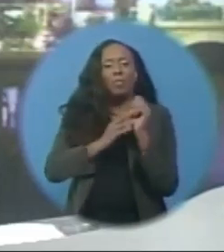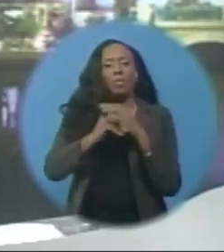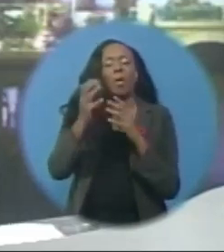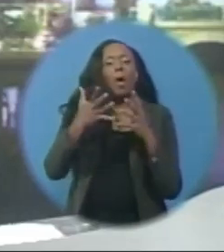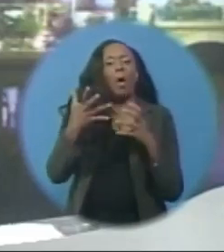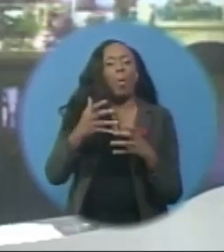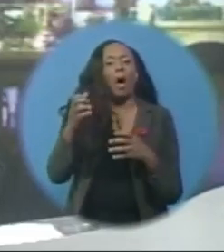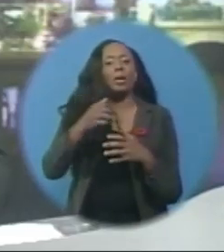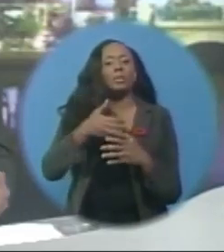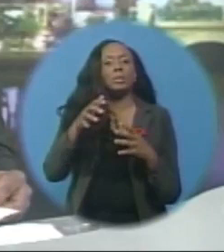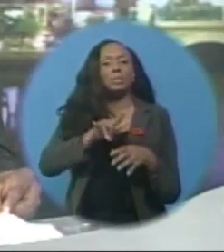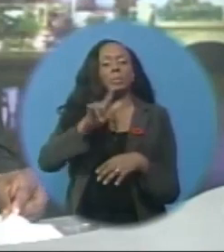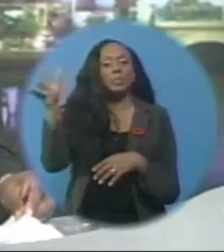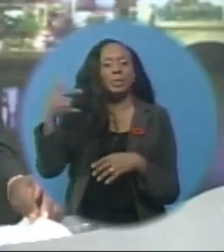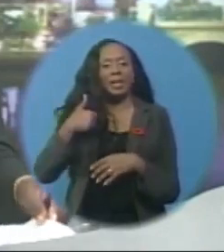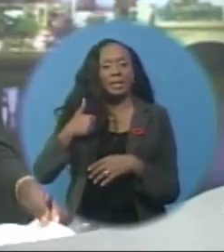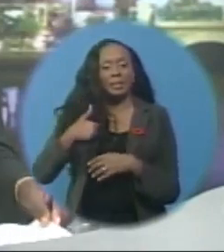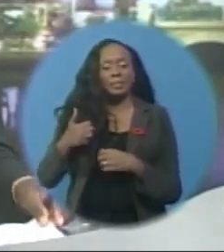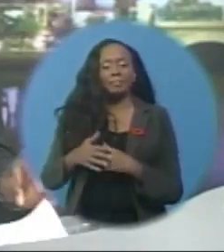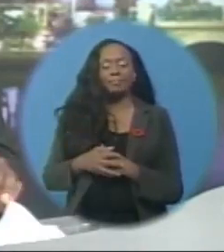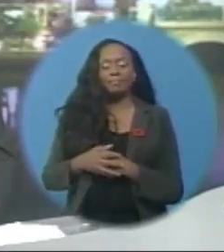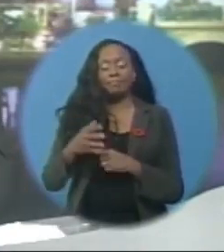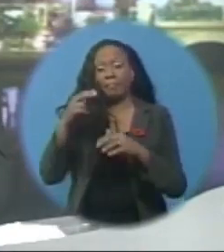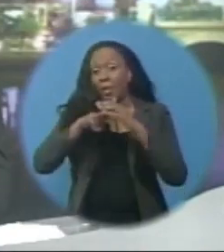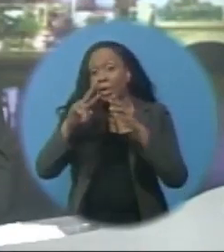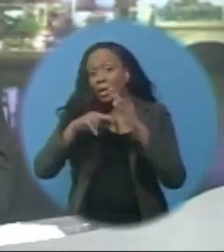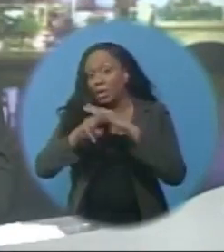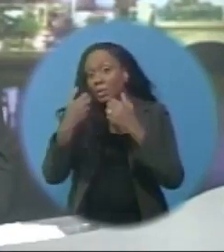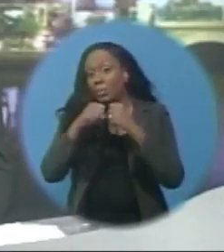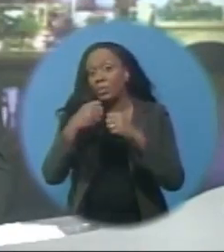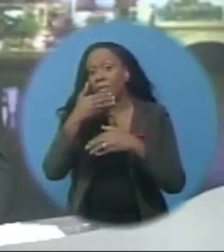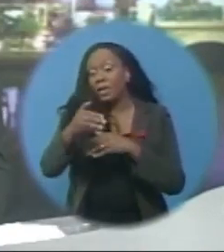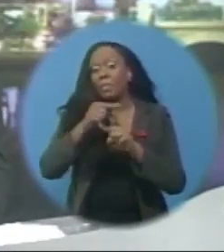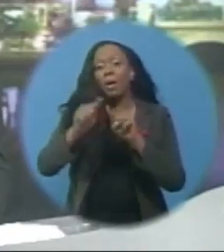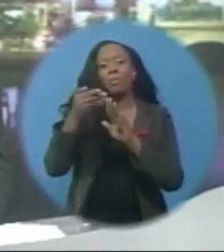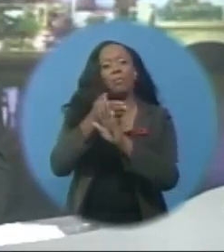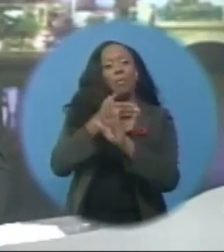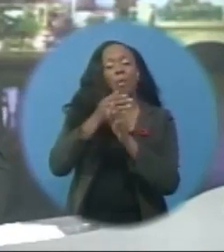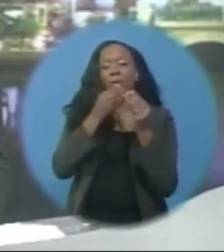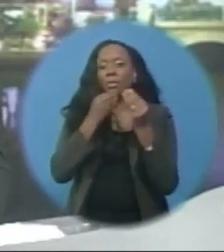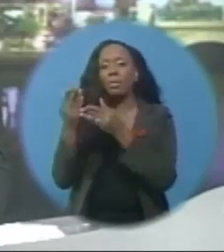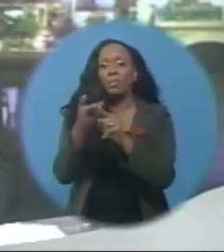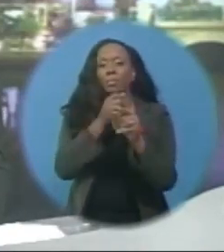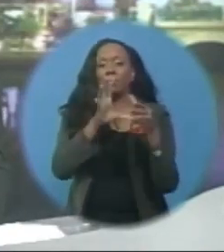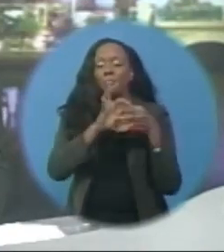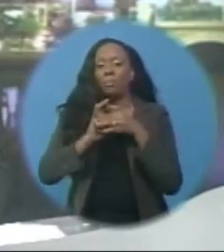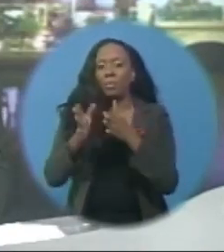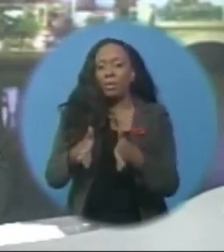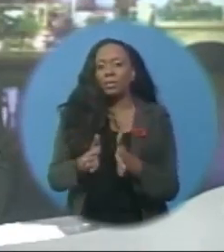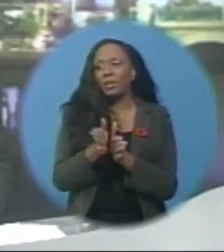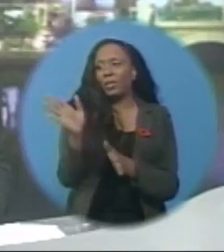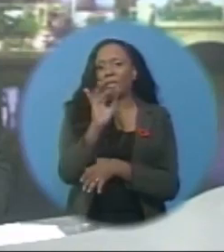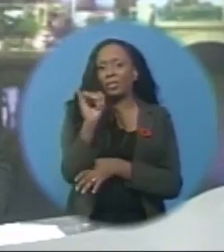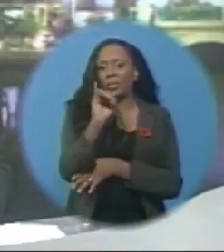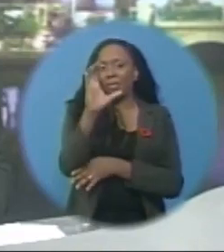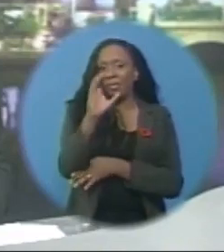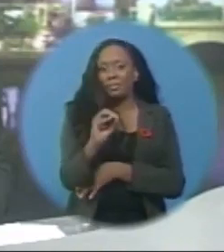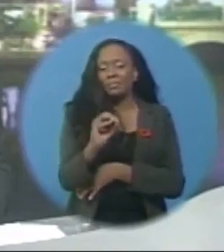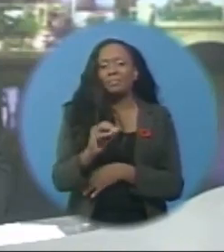officers. A quick look into the world of sports is just ahead, but before we get there, here's a tip from Cooperators General